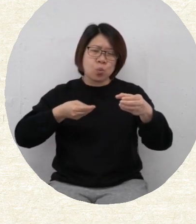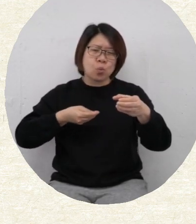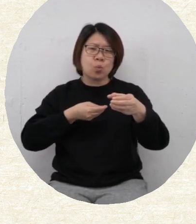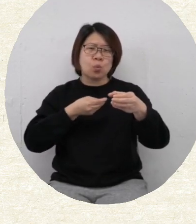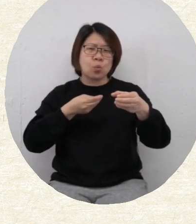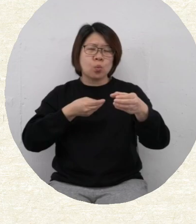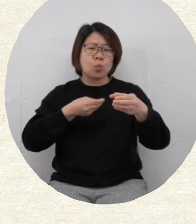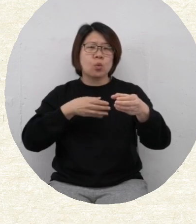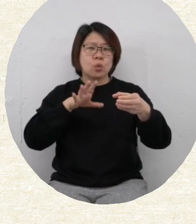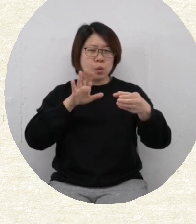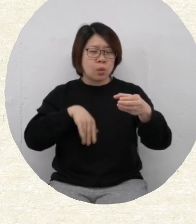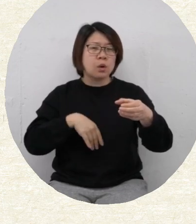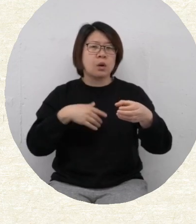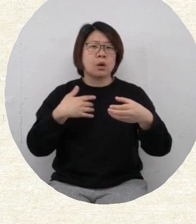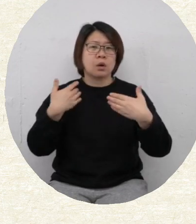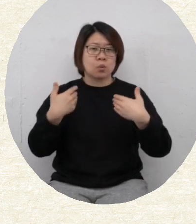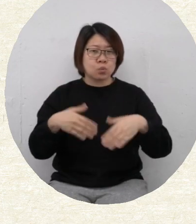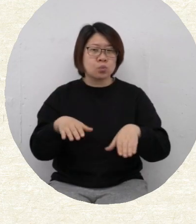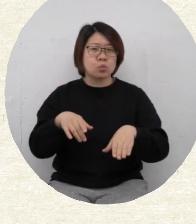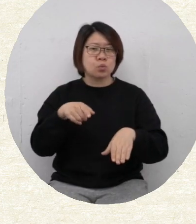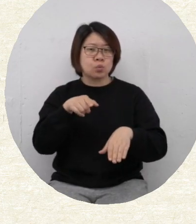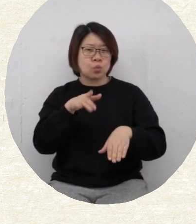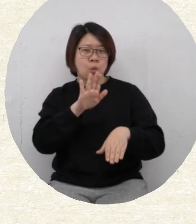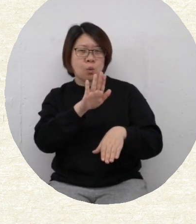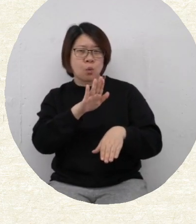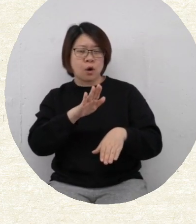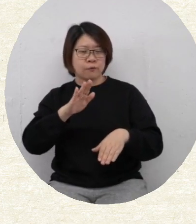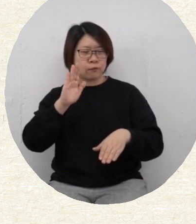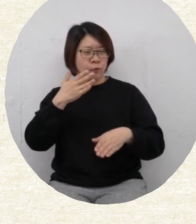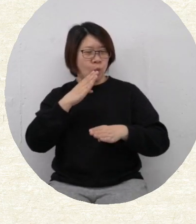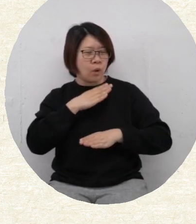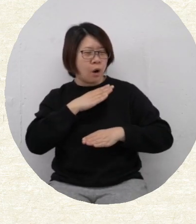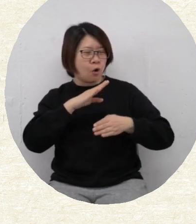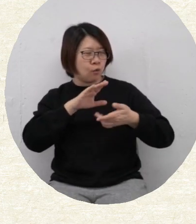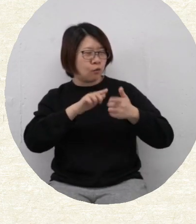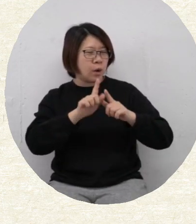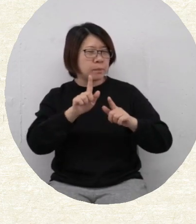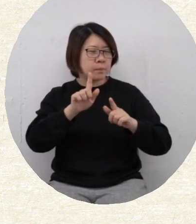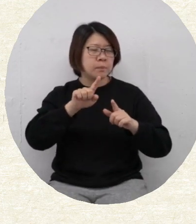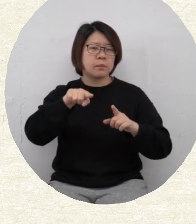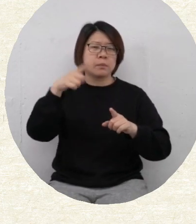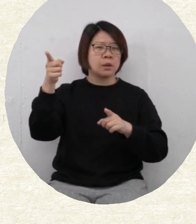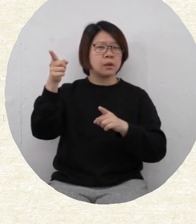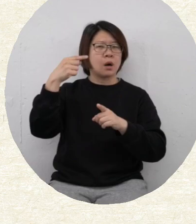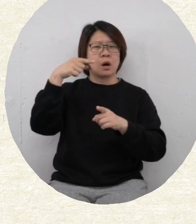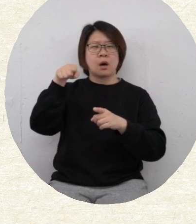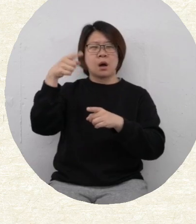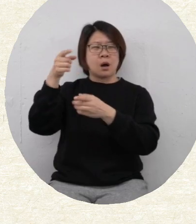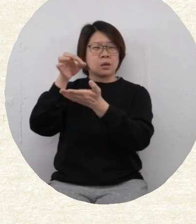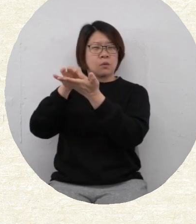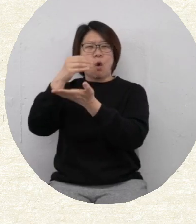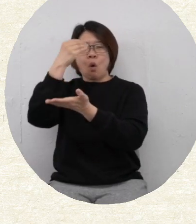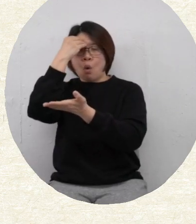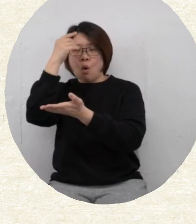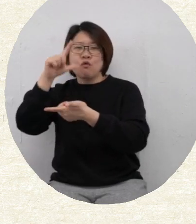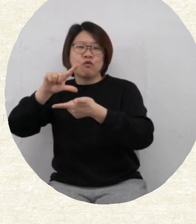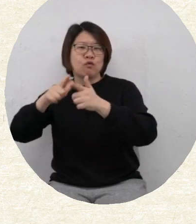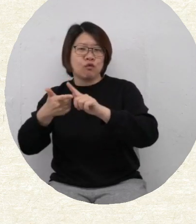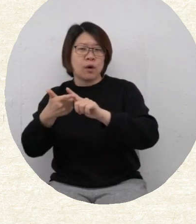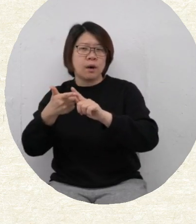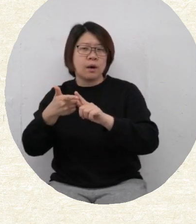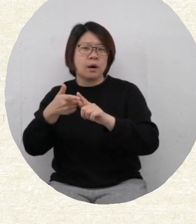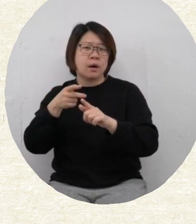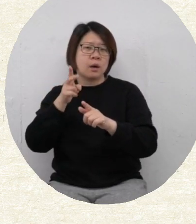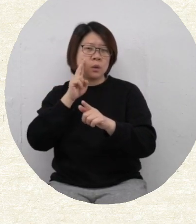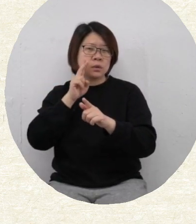disposable containers, like soda cup, for example. I have those. So I'm drawing it in front